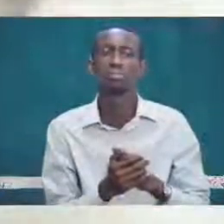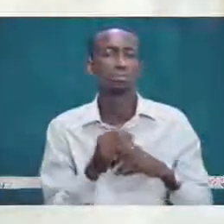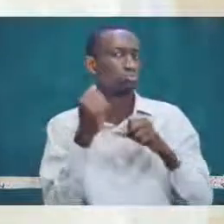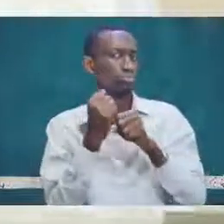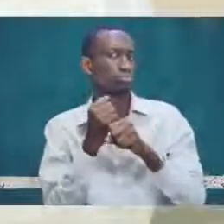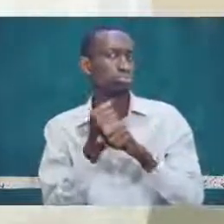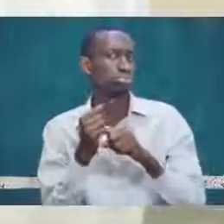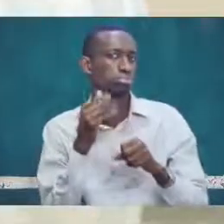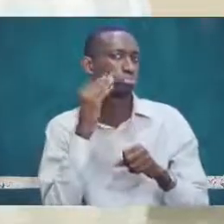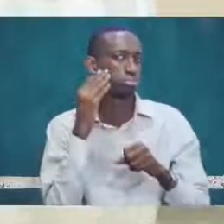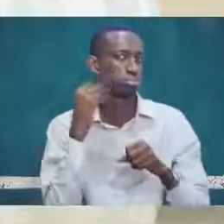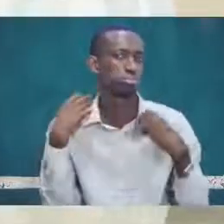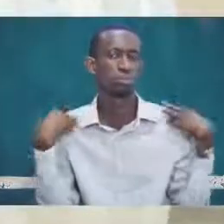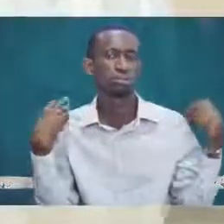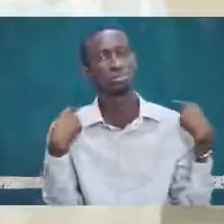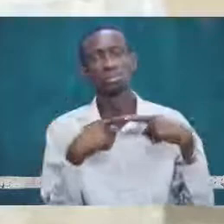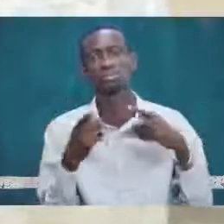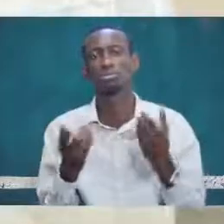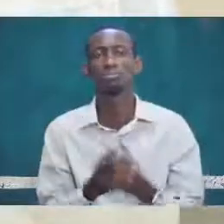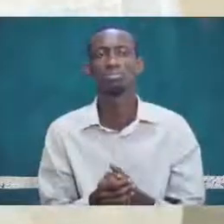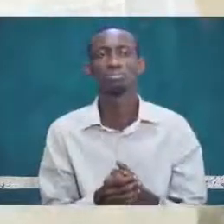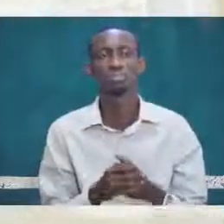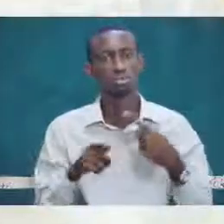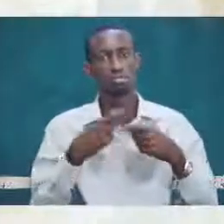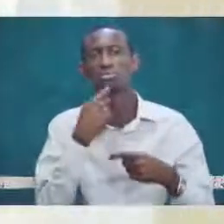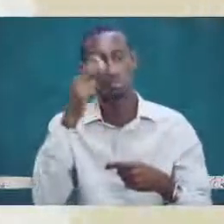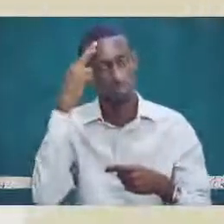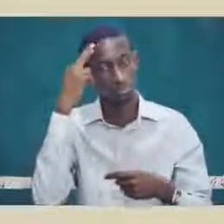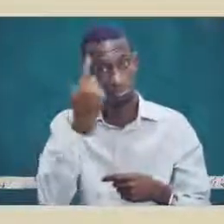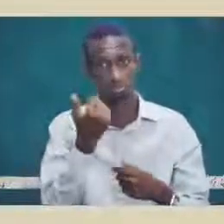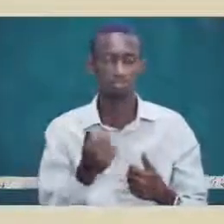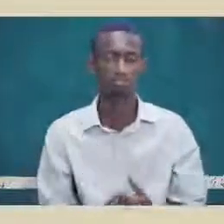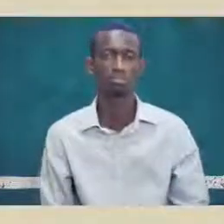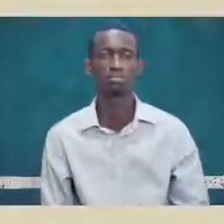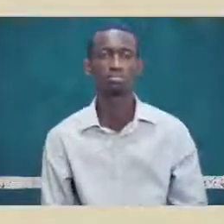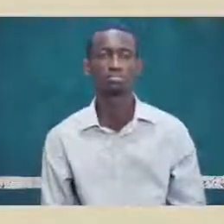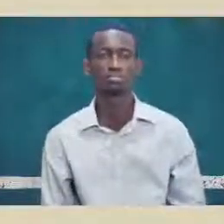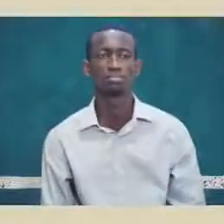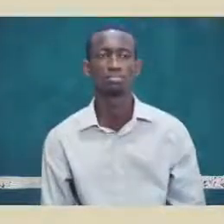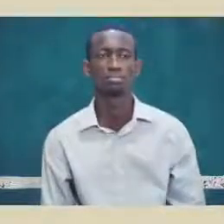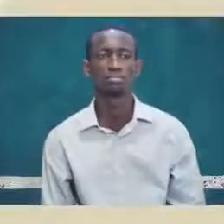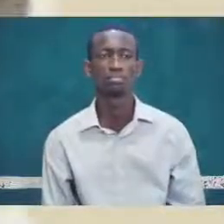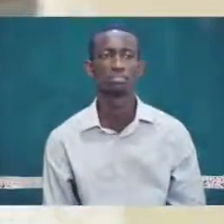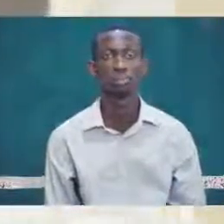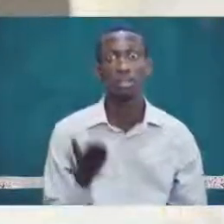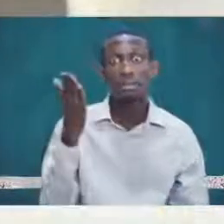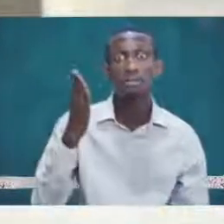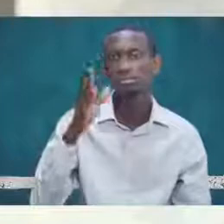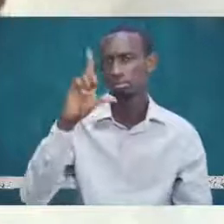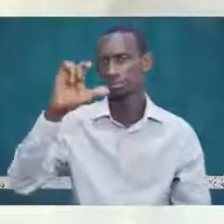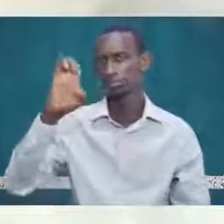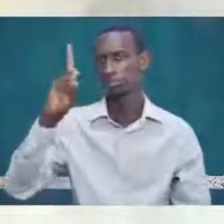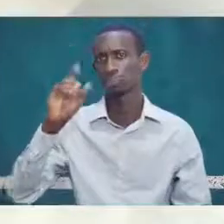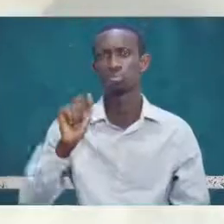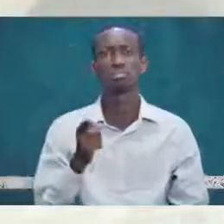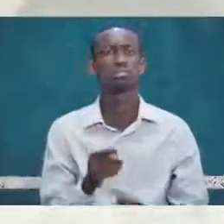of, we have a number of them. At least you'll have to remember one. So this is, we are now dealing with lead carbonate. So just